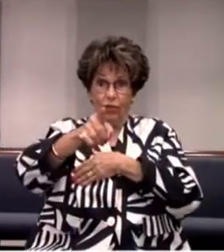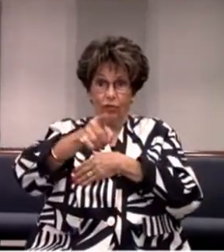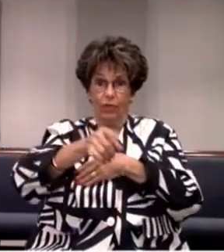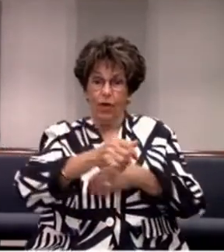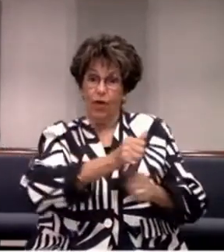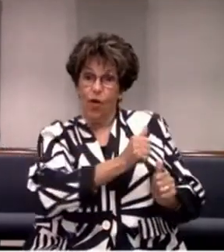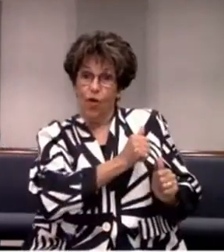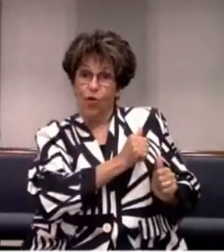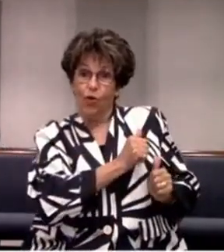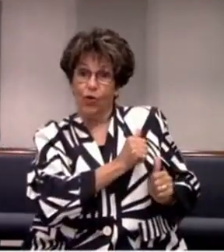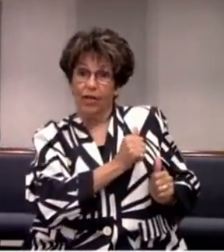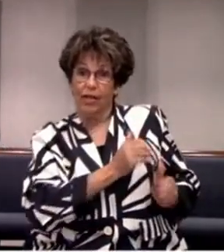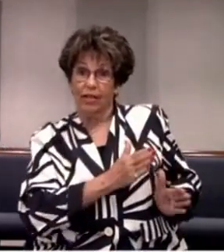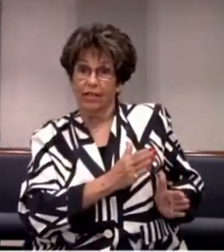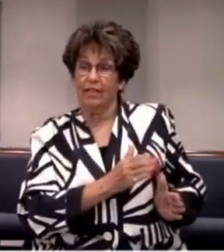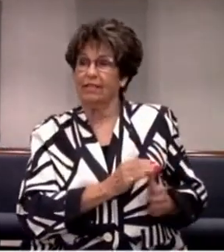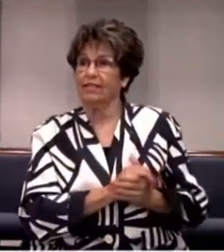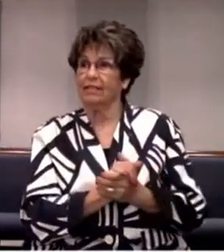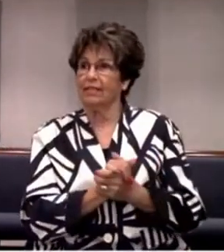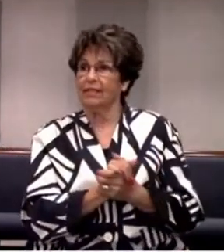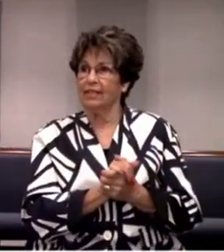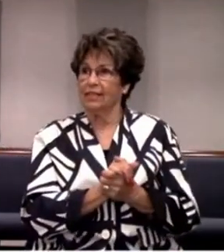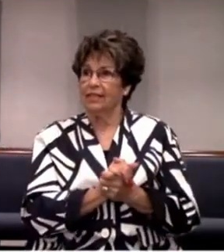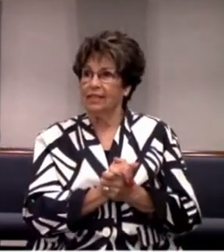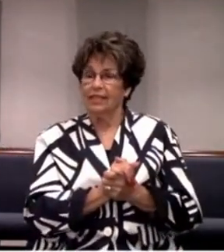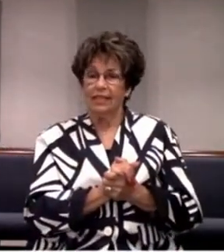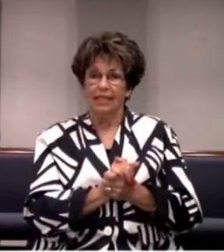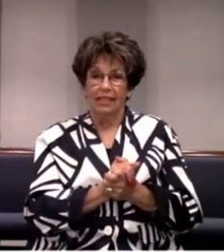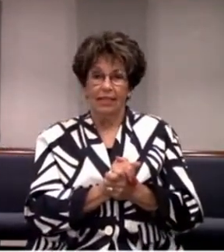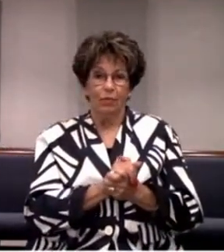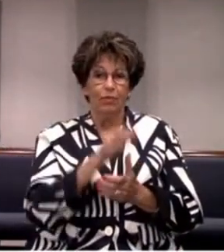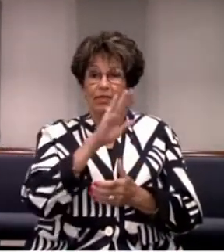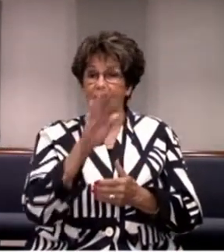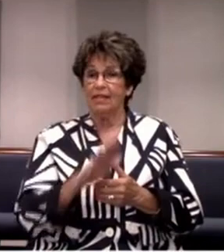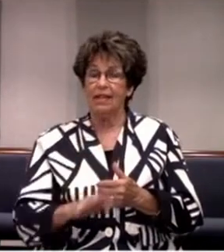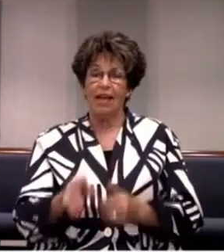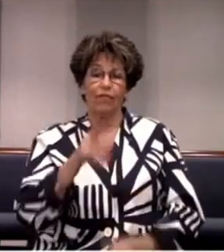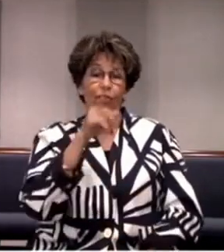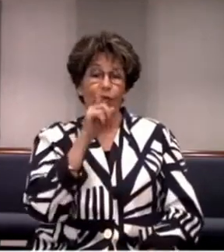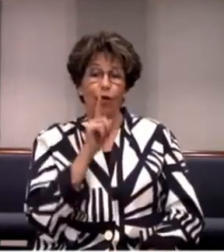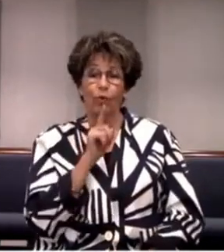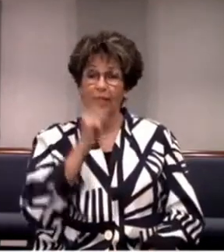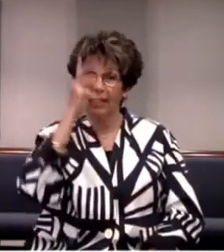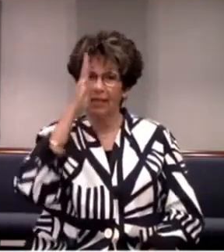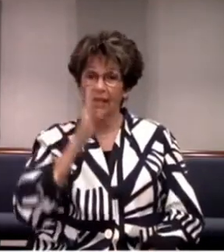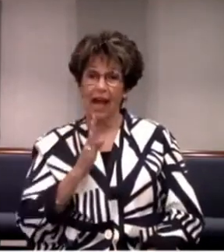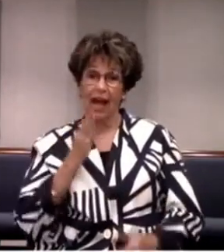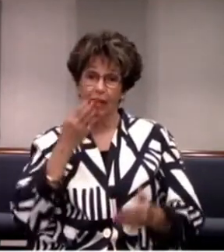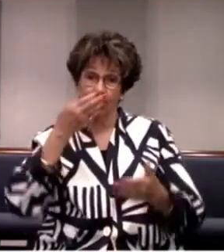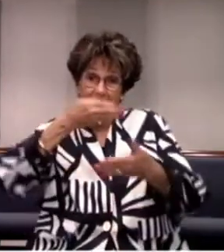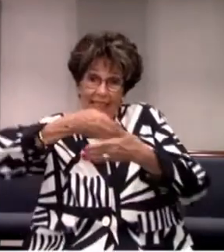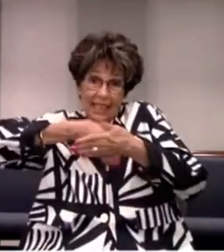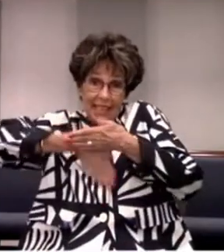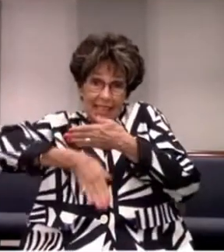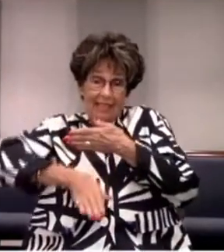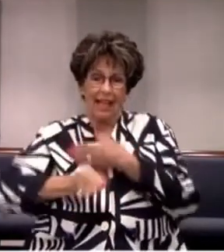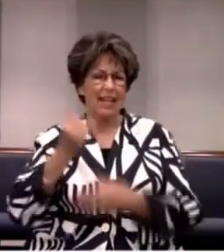Cornelius never needed to feel lonely because God was in him. So let me address to you tonight that feel